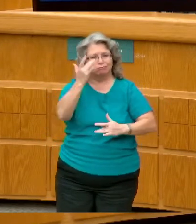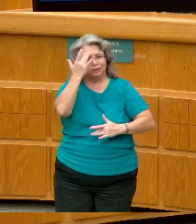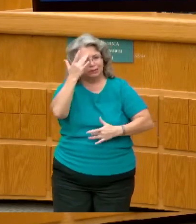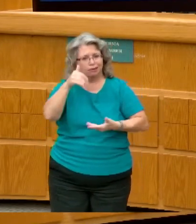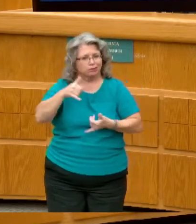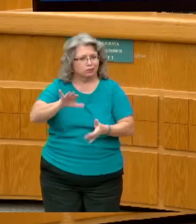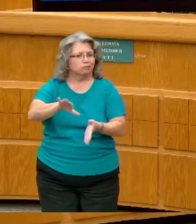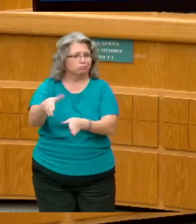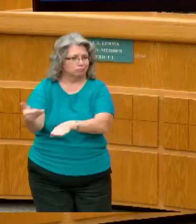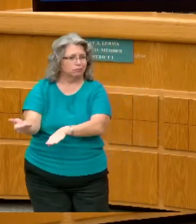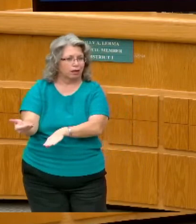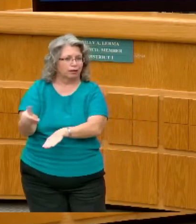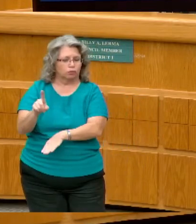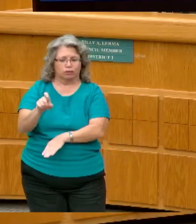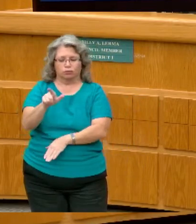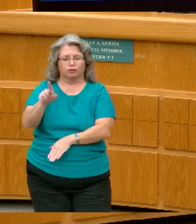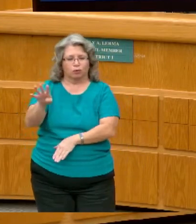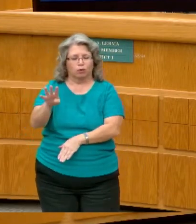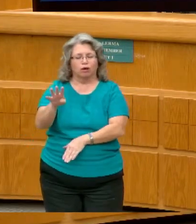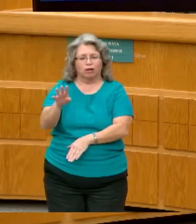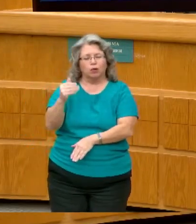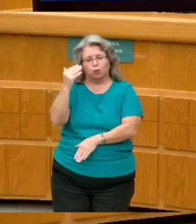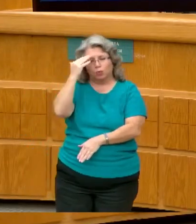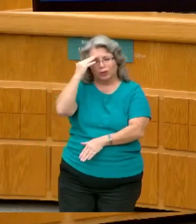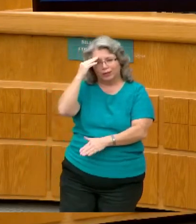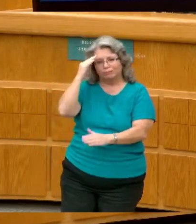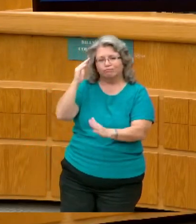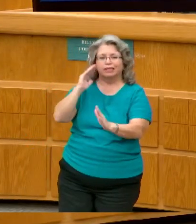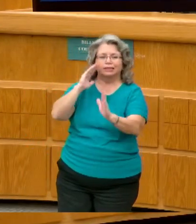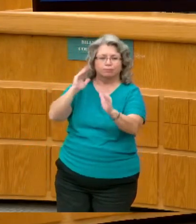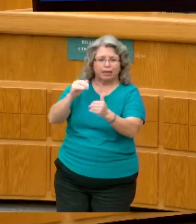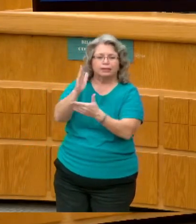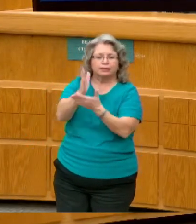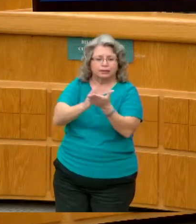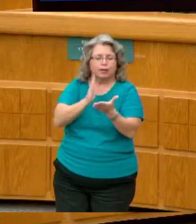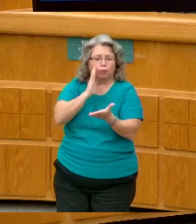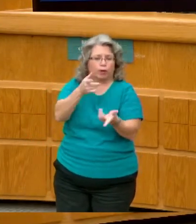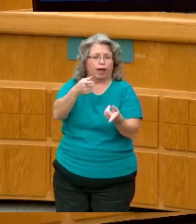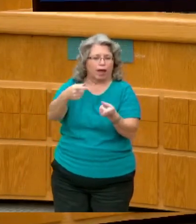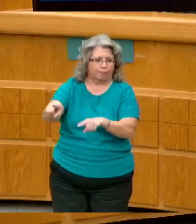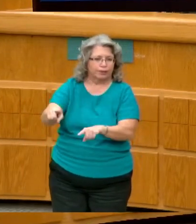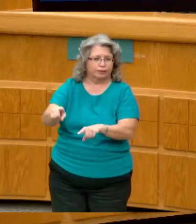are infected with the virus, you're going to see that happen.